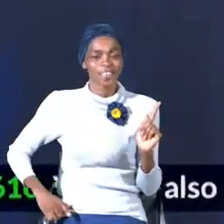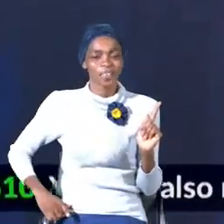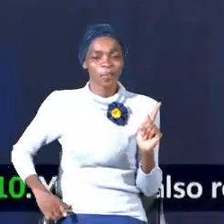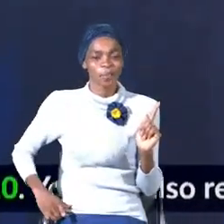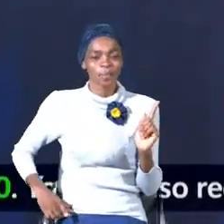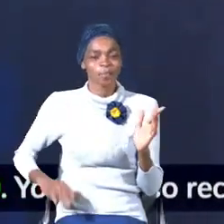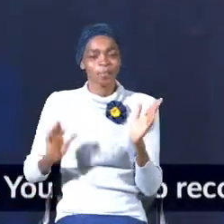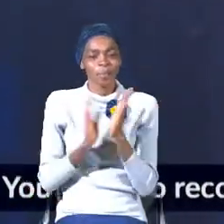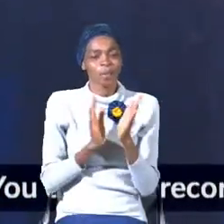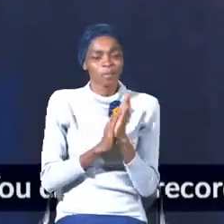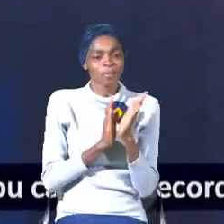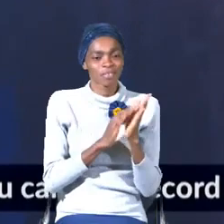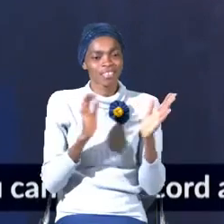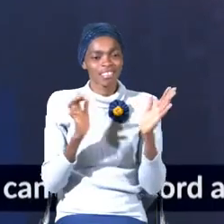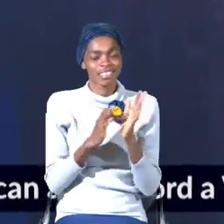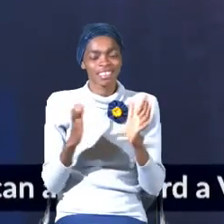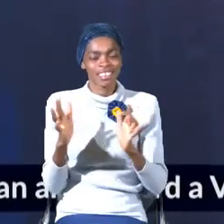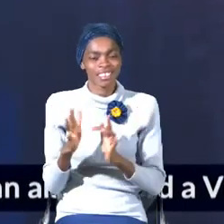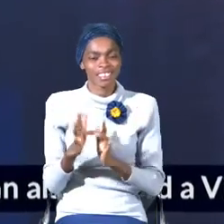Praise Jesus.